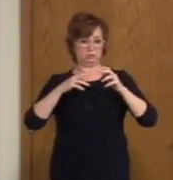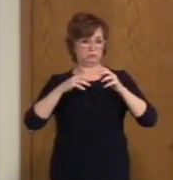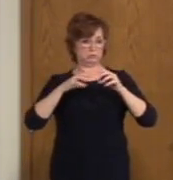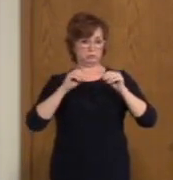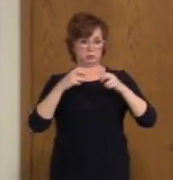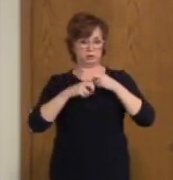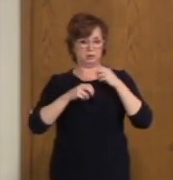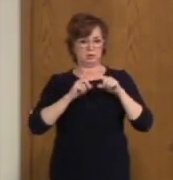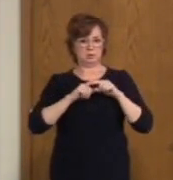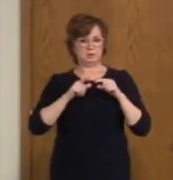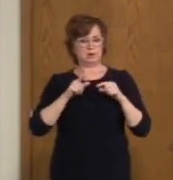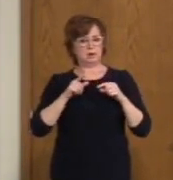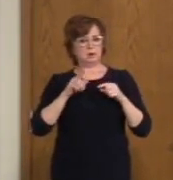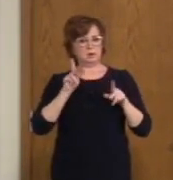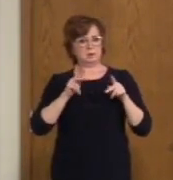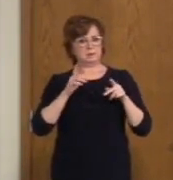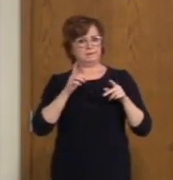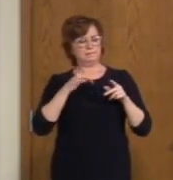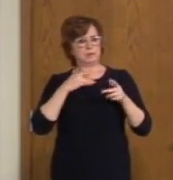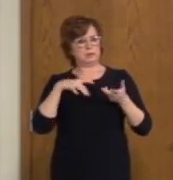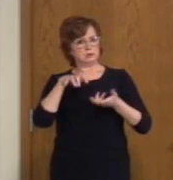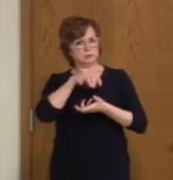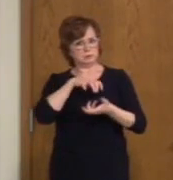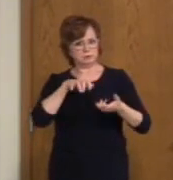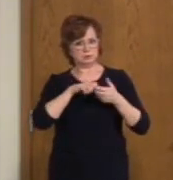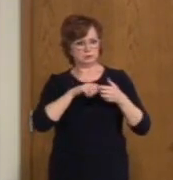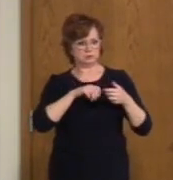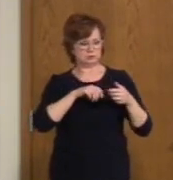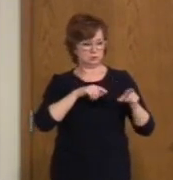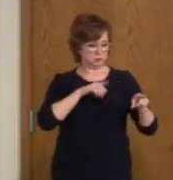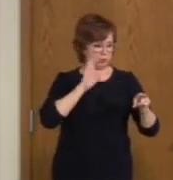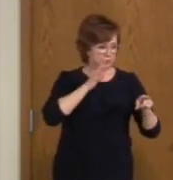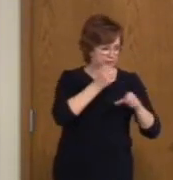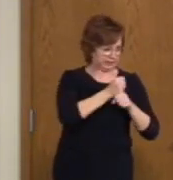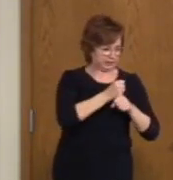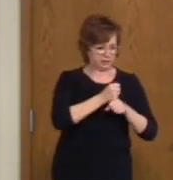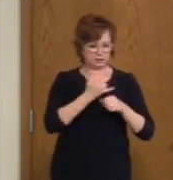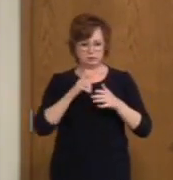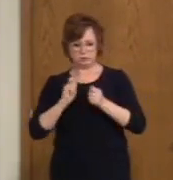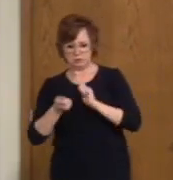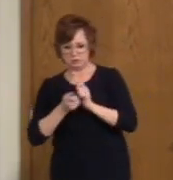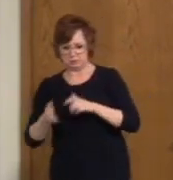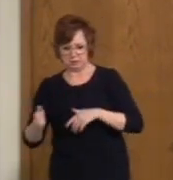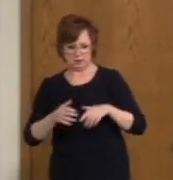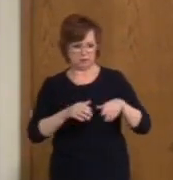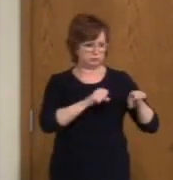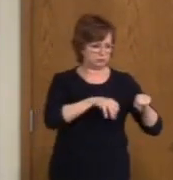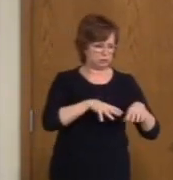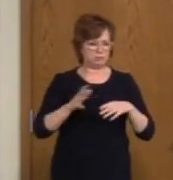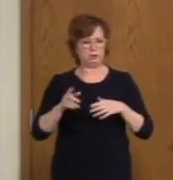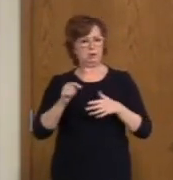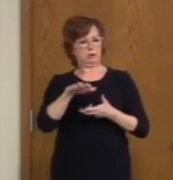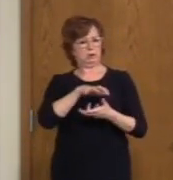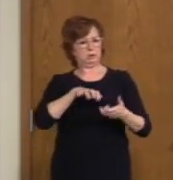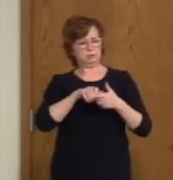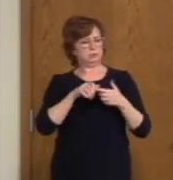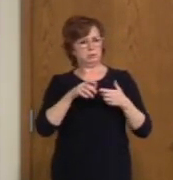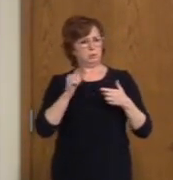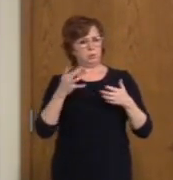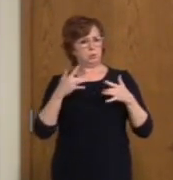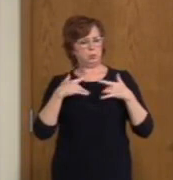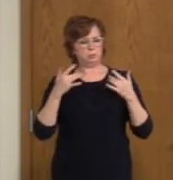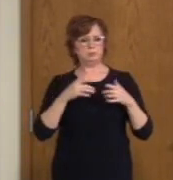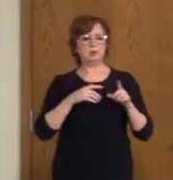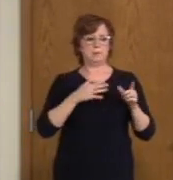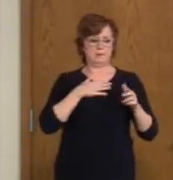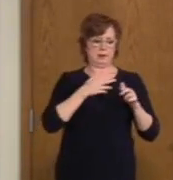forth recommendations about the vaccine for people that they won't get it now? So I'll just a quick comment, and then Dr. Shahab, if you have anything to mention,